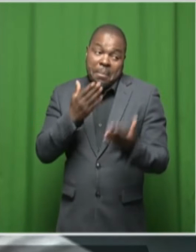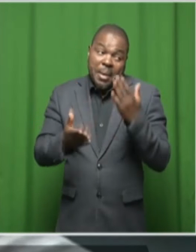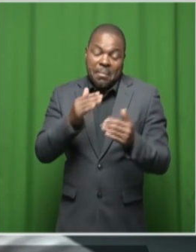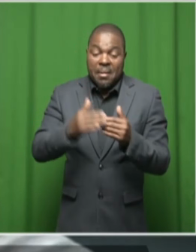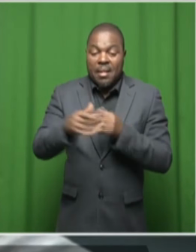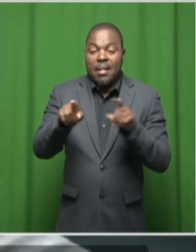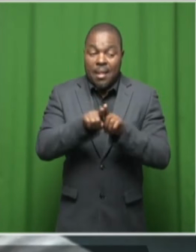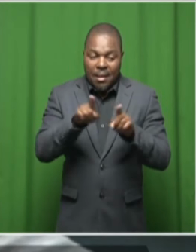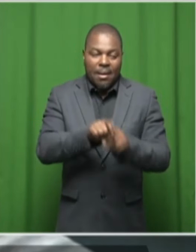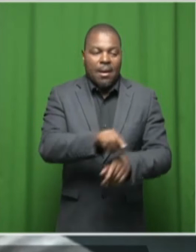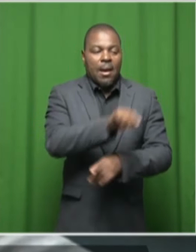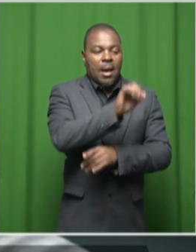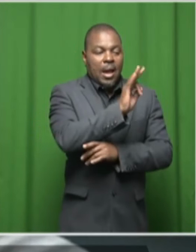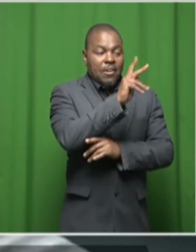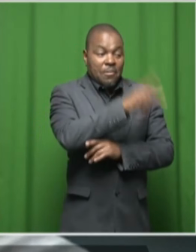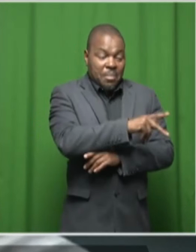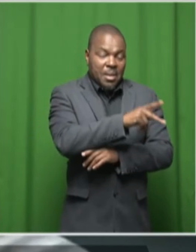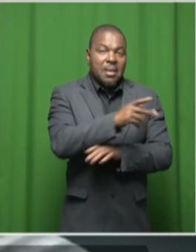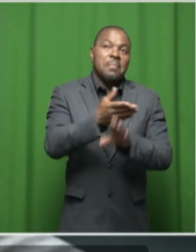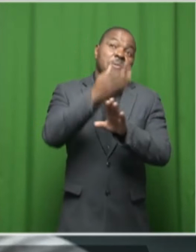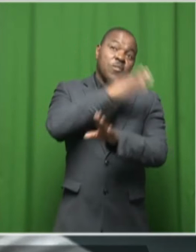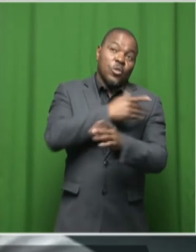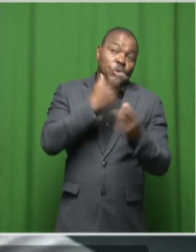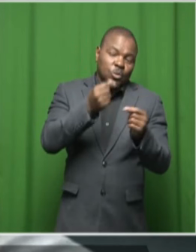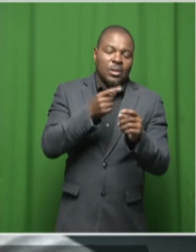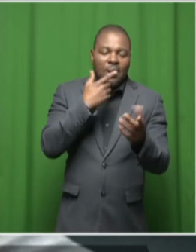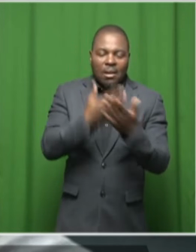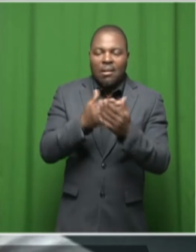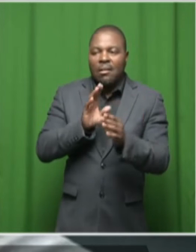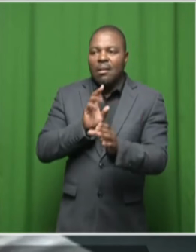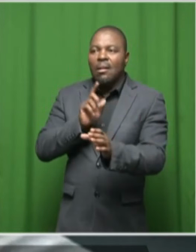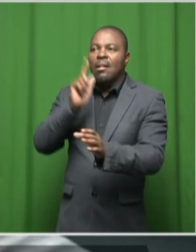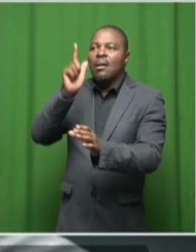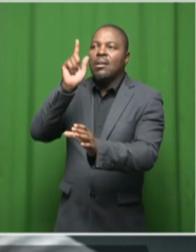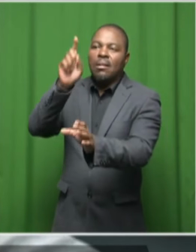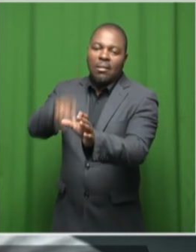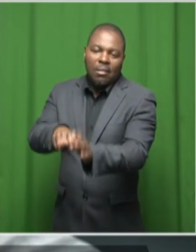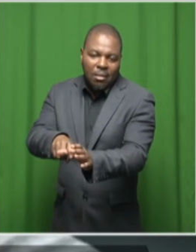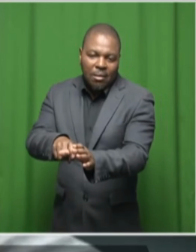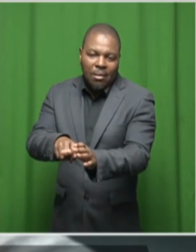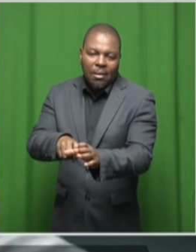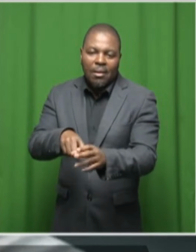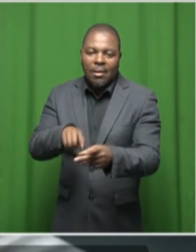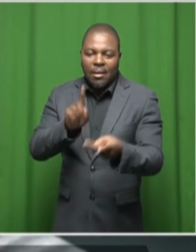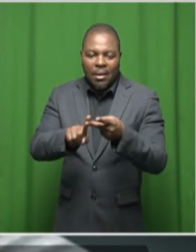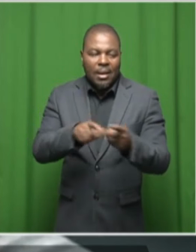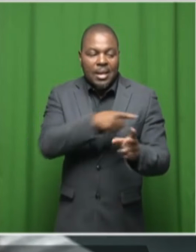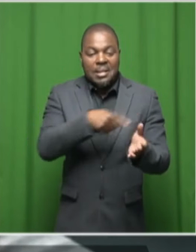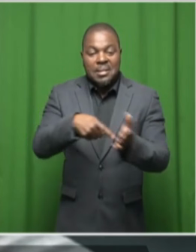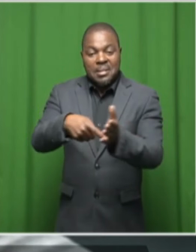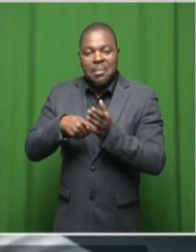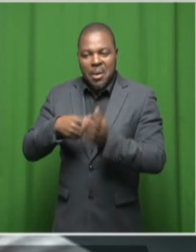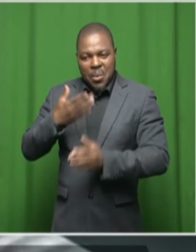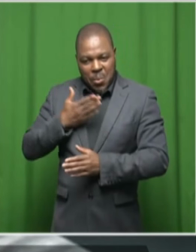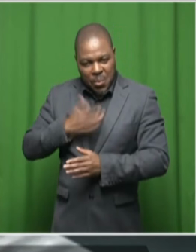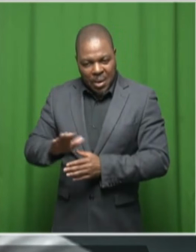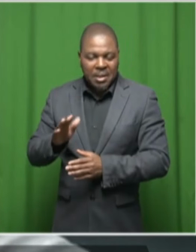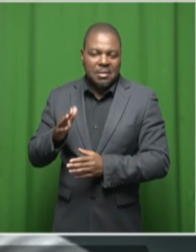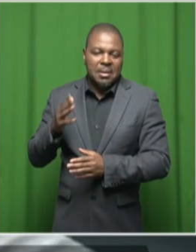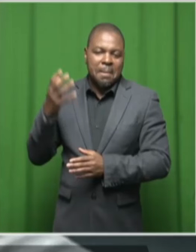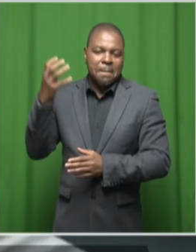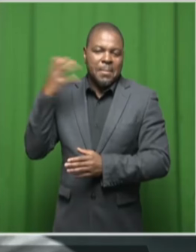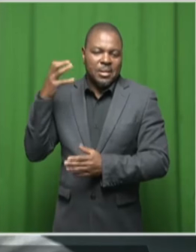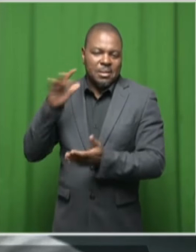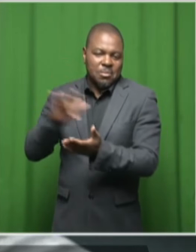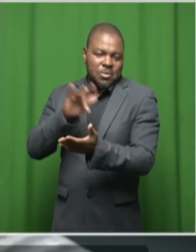and actually want to participate and start demanding a ministerial position. It's interesting for me to see that we almost have like a